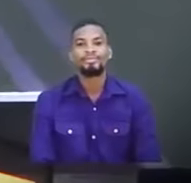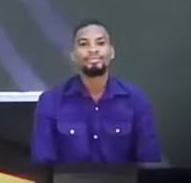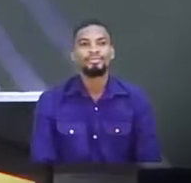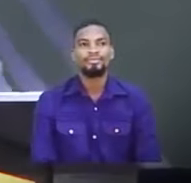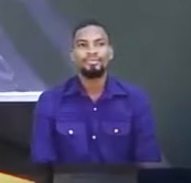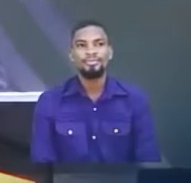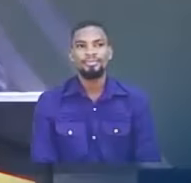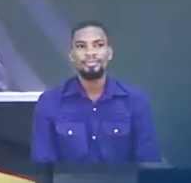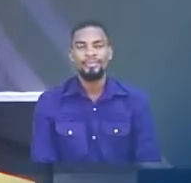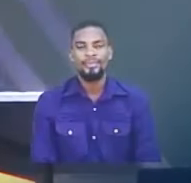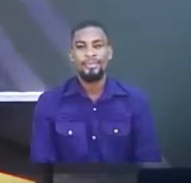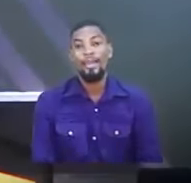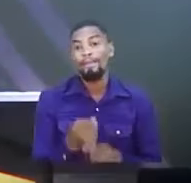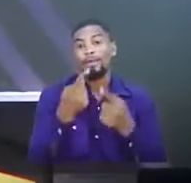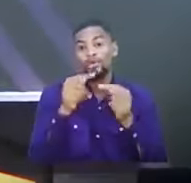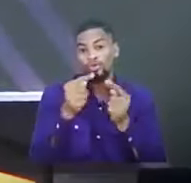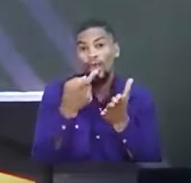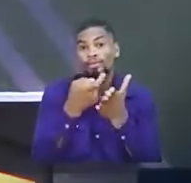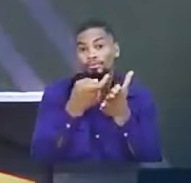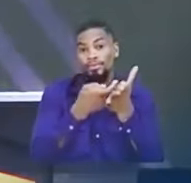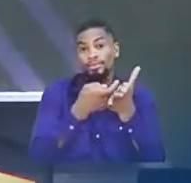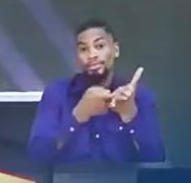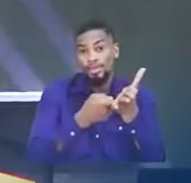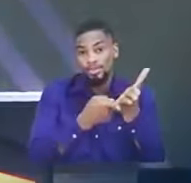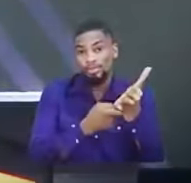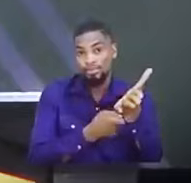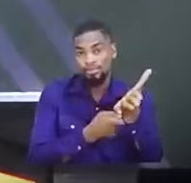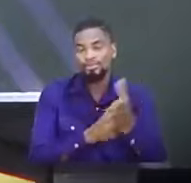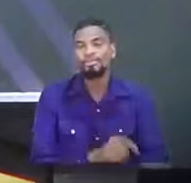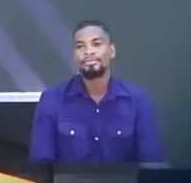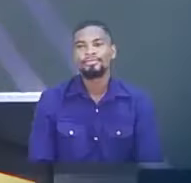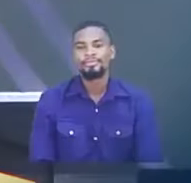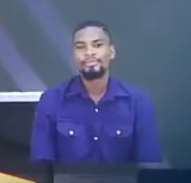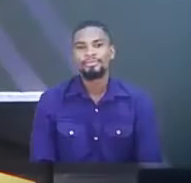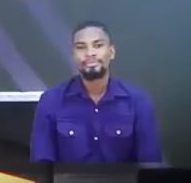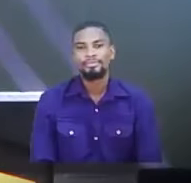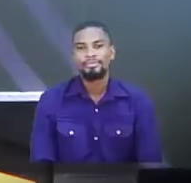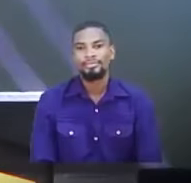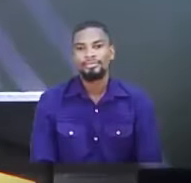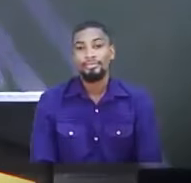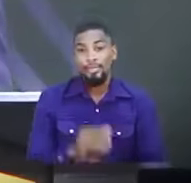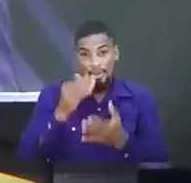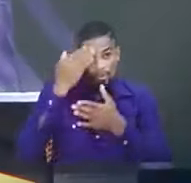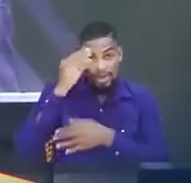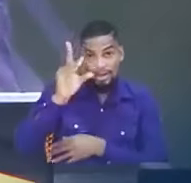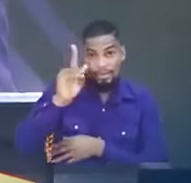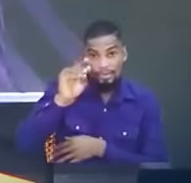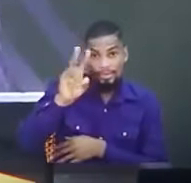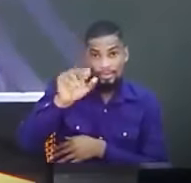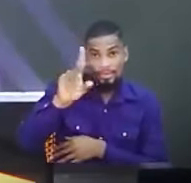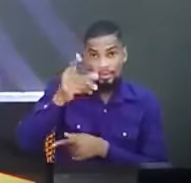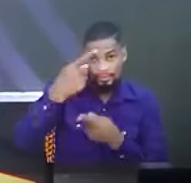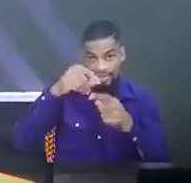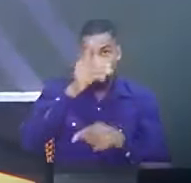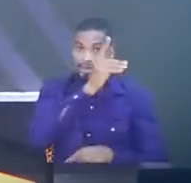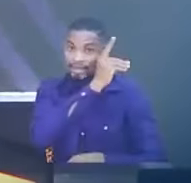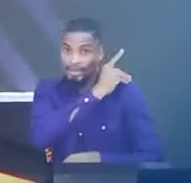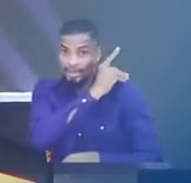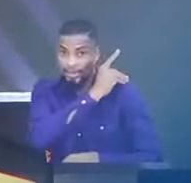I'll try and open it up as we move on. Now David is a character worth